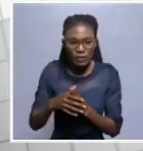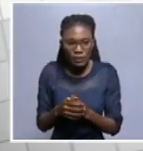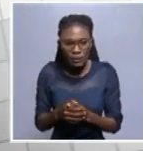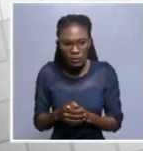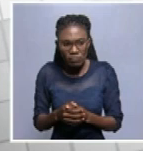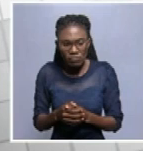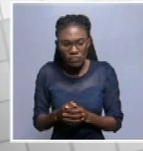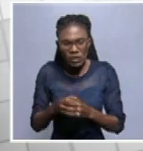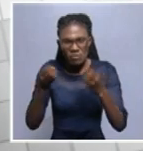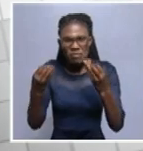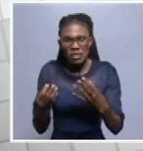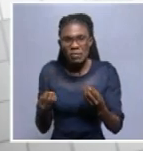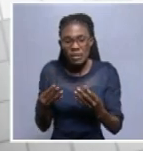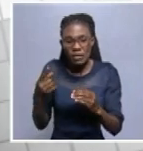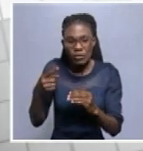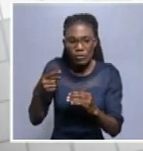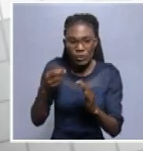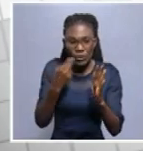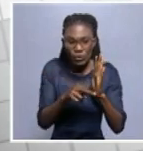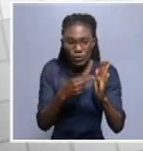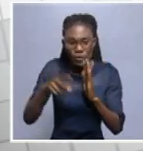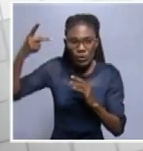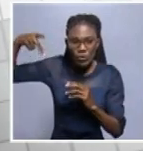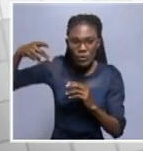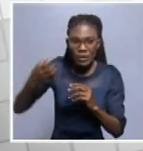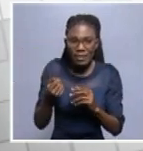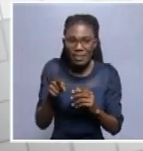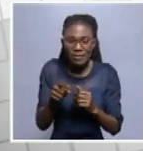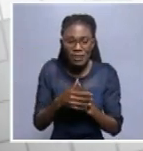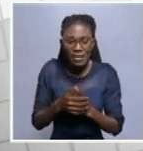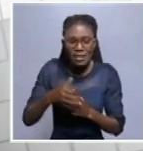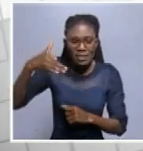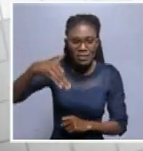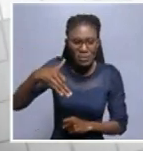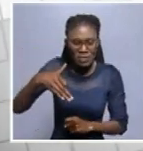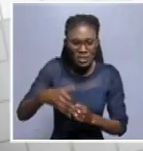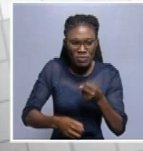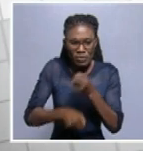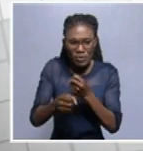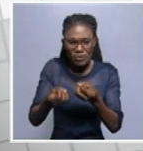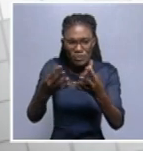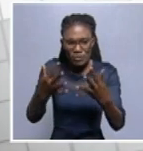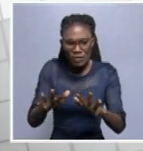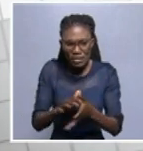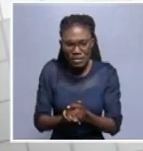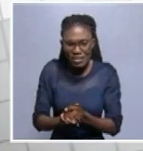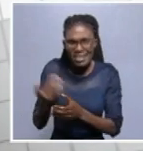correctly observed, Namibia all along has been supporting Palestine